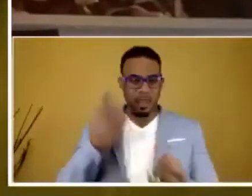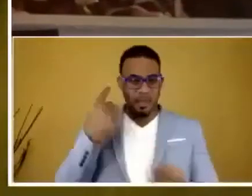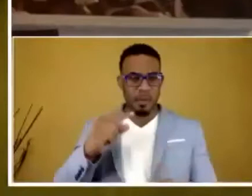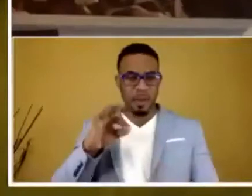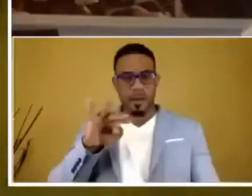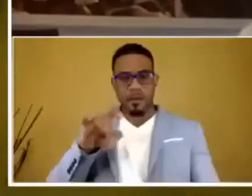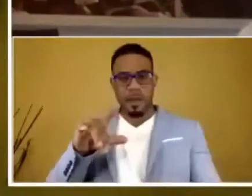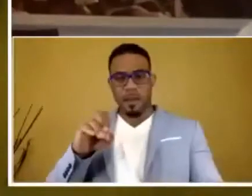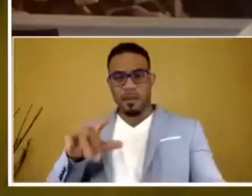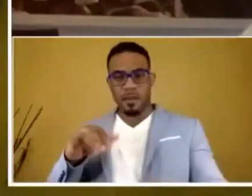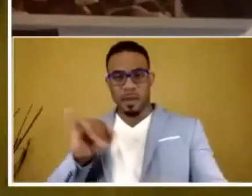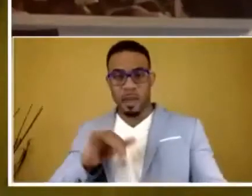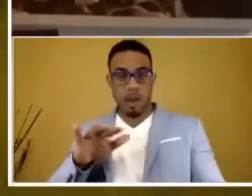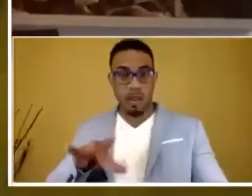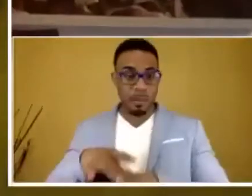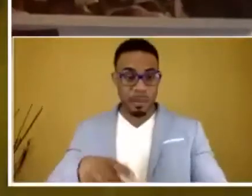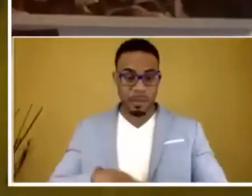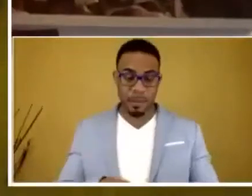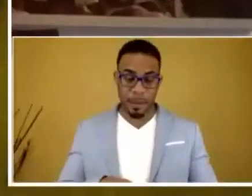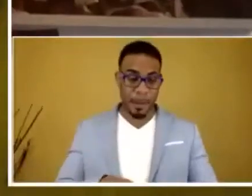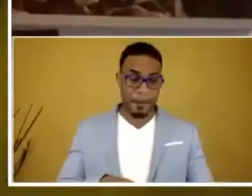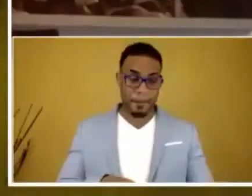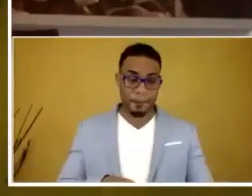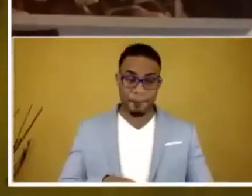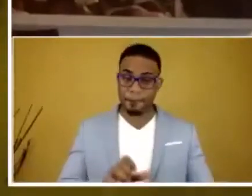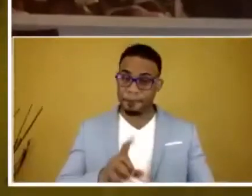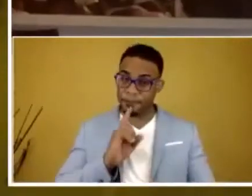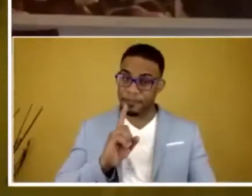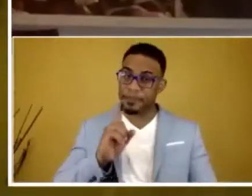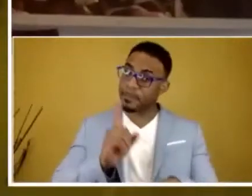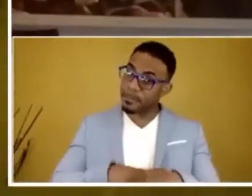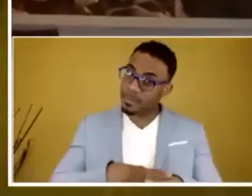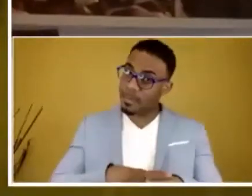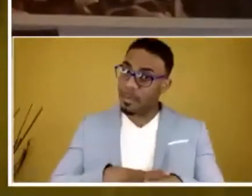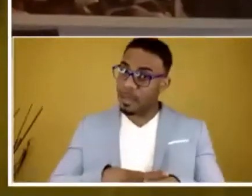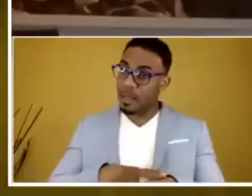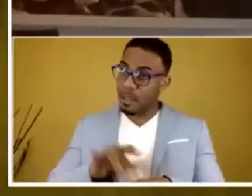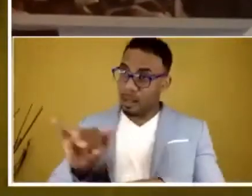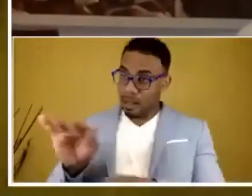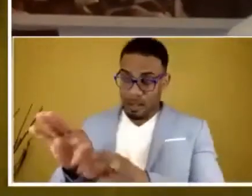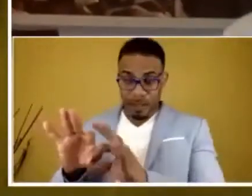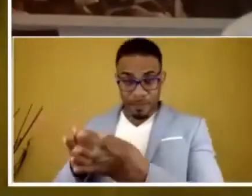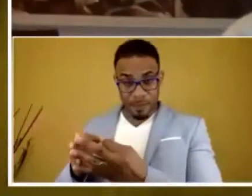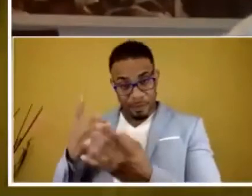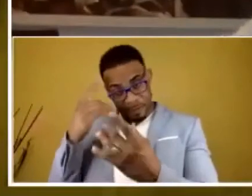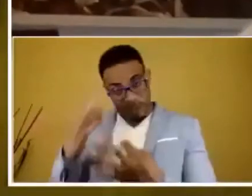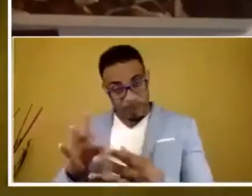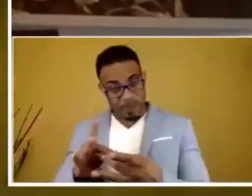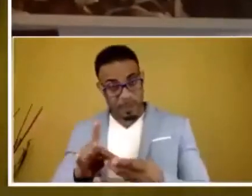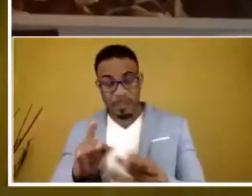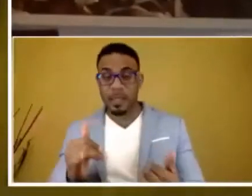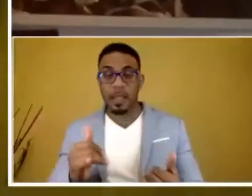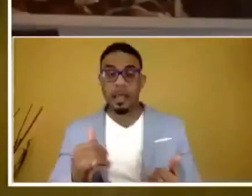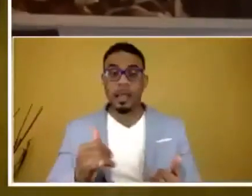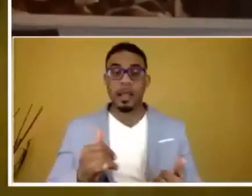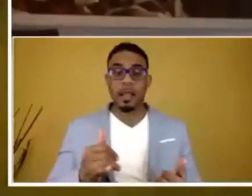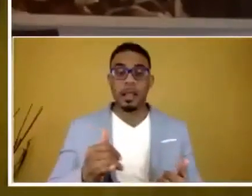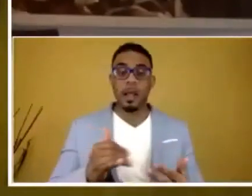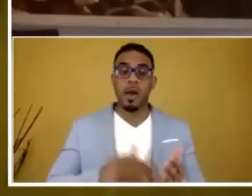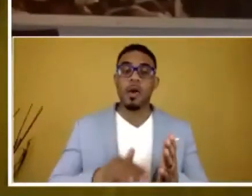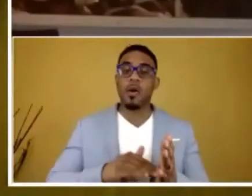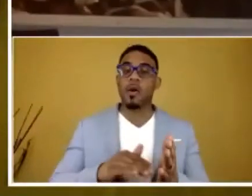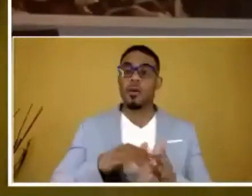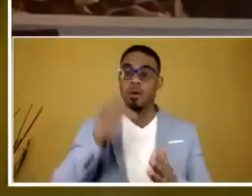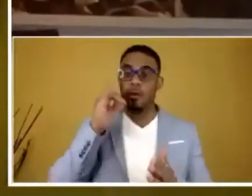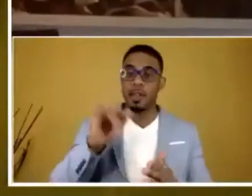fuel industry on the planet, and that it is time, as the Rockefeller family has bravely said now over and over again, for that